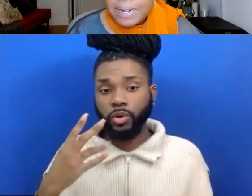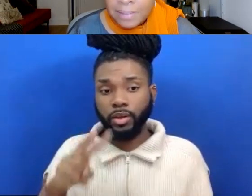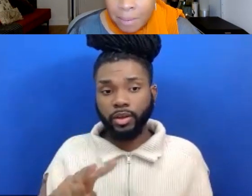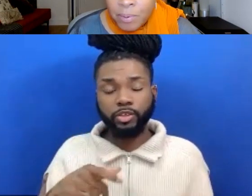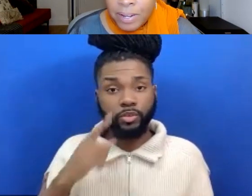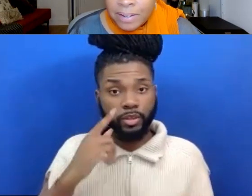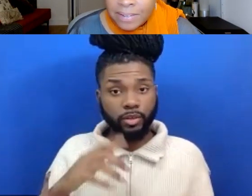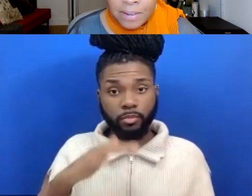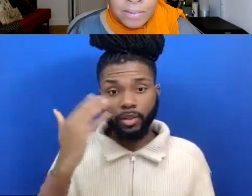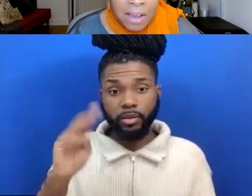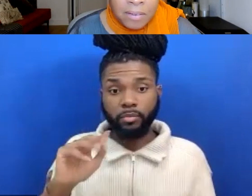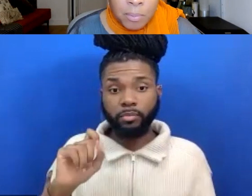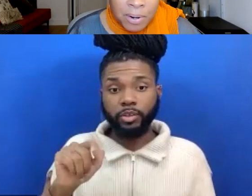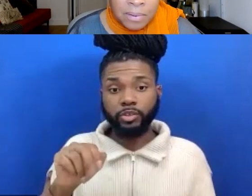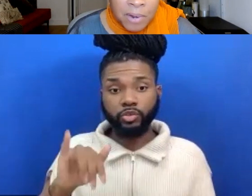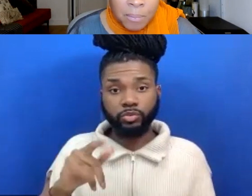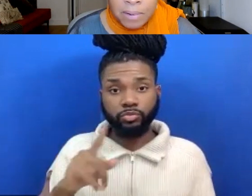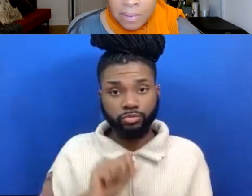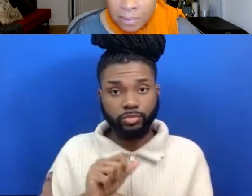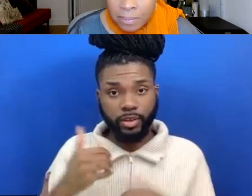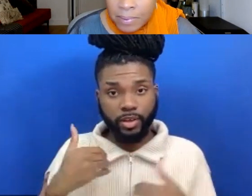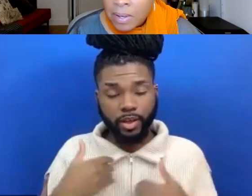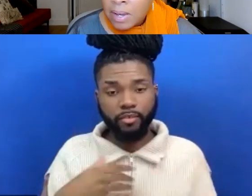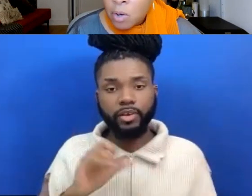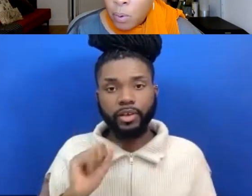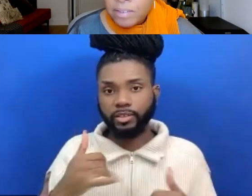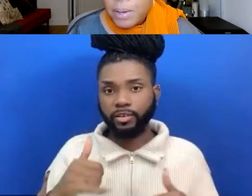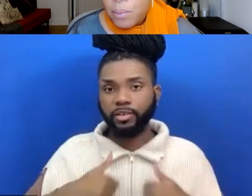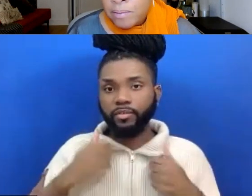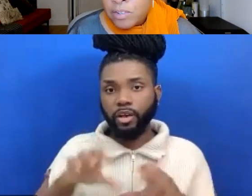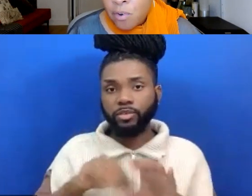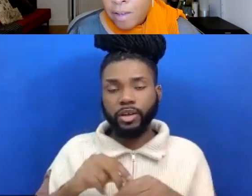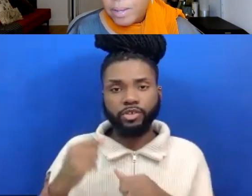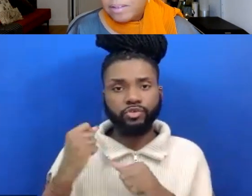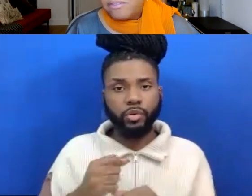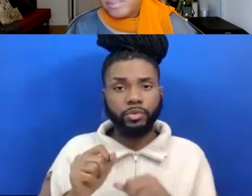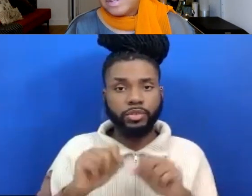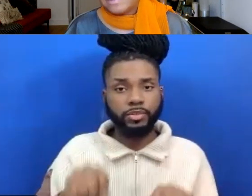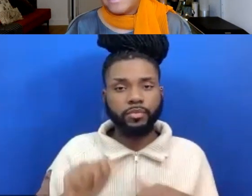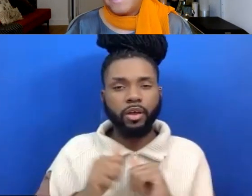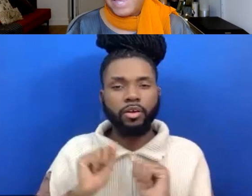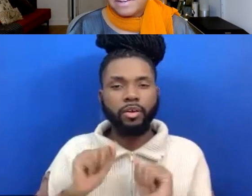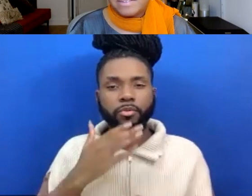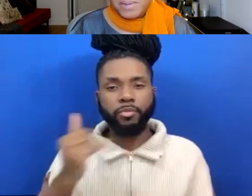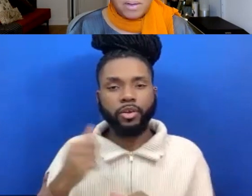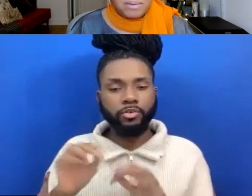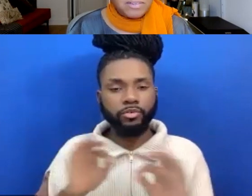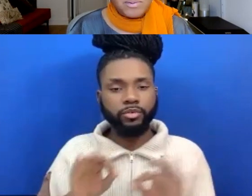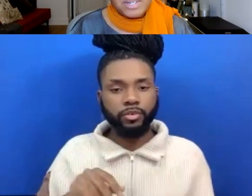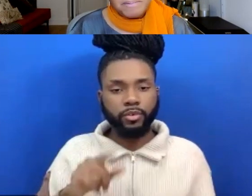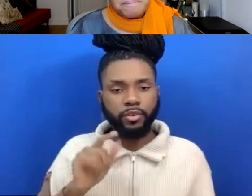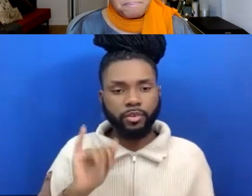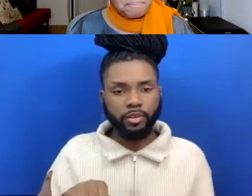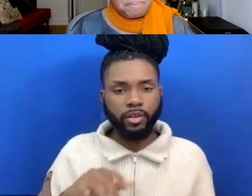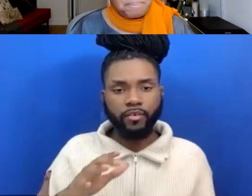formally, conceptually exist outside of the oppressive dominant systems? What is a better way of describing the formalism of Blackness beyond